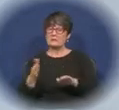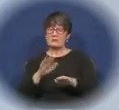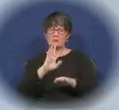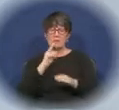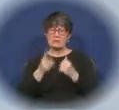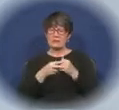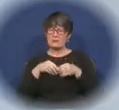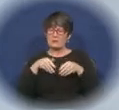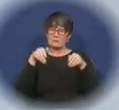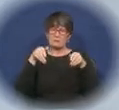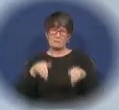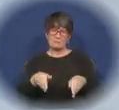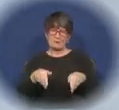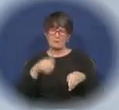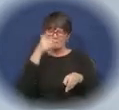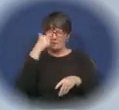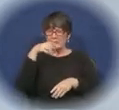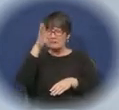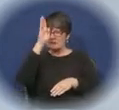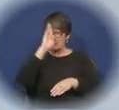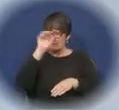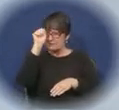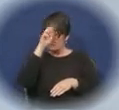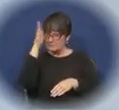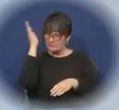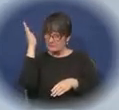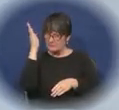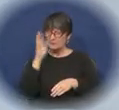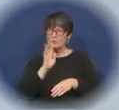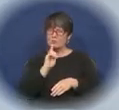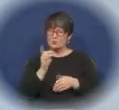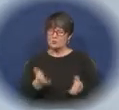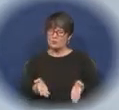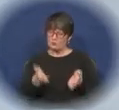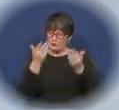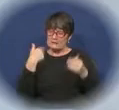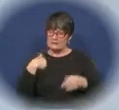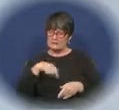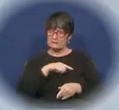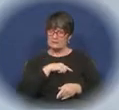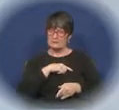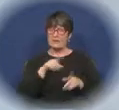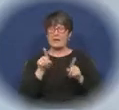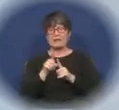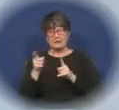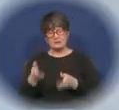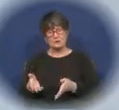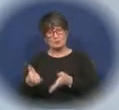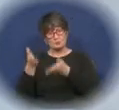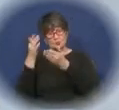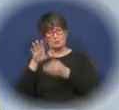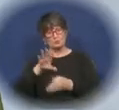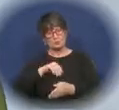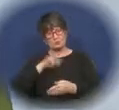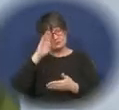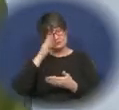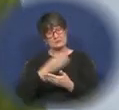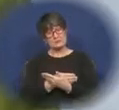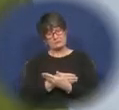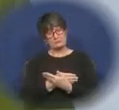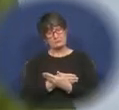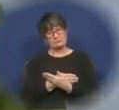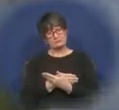us buried, because God the Father will raise us up just as he raised his only Son.